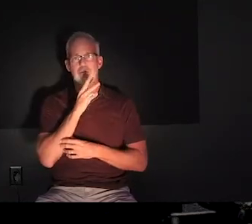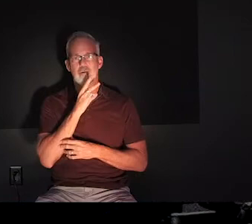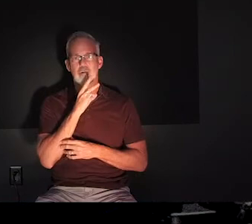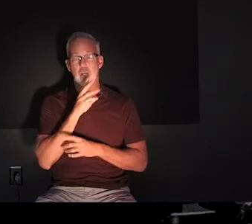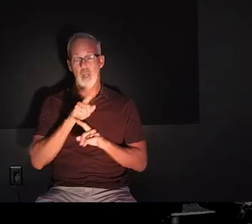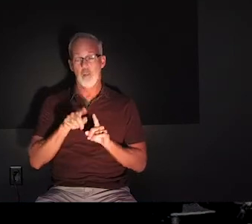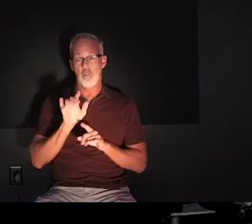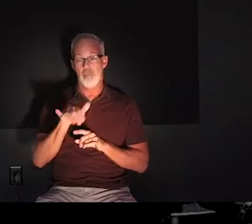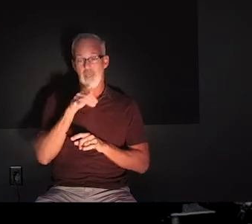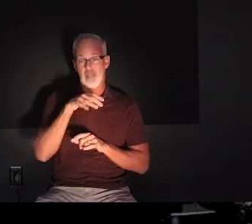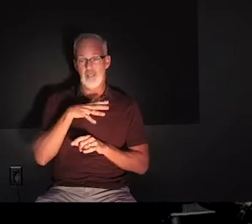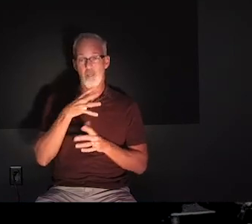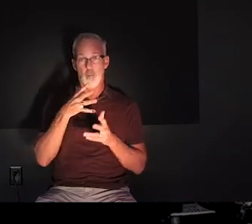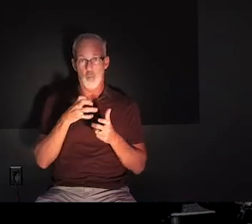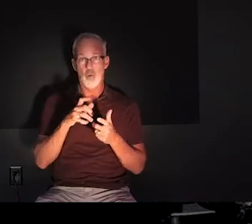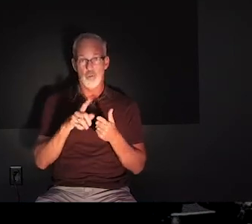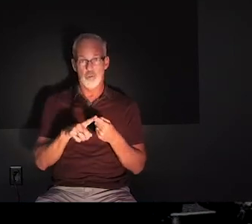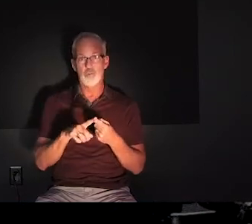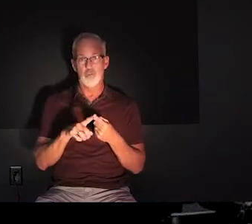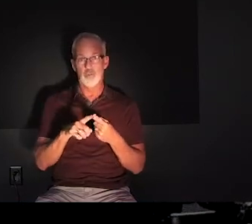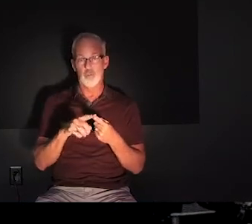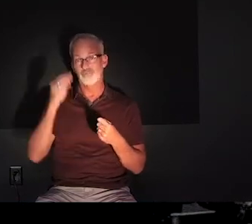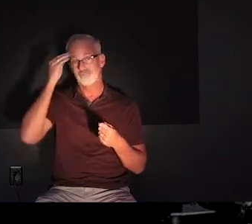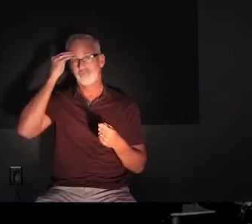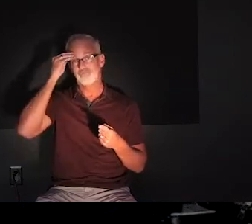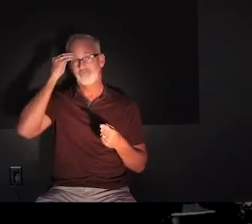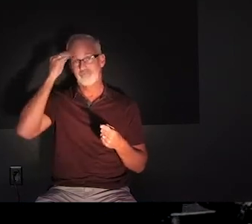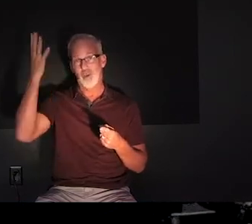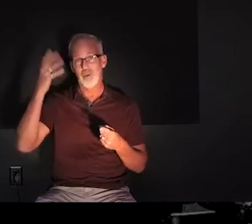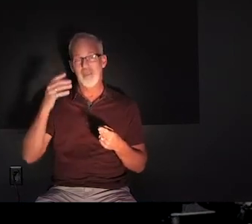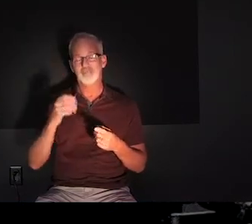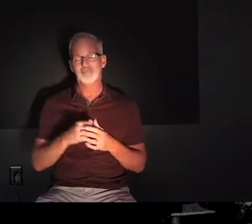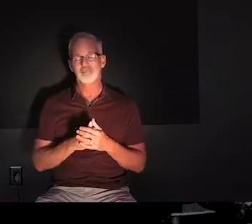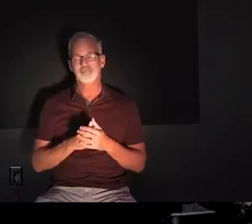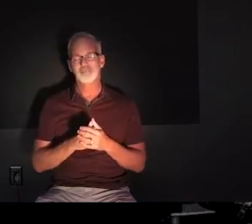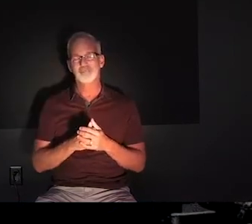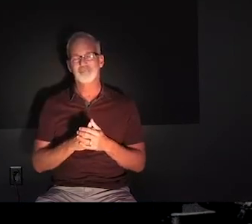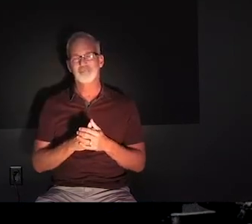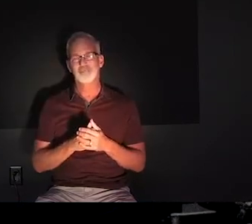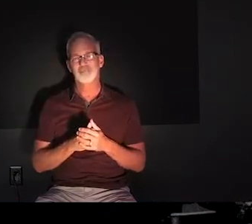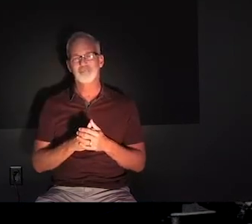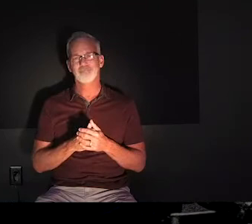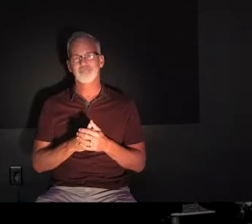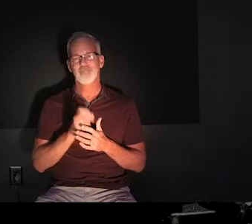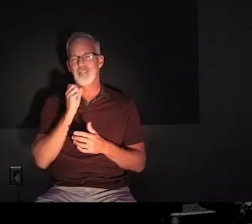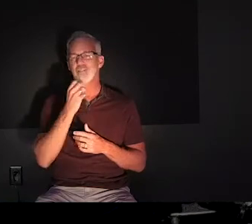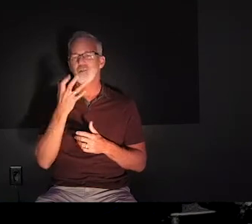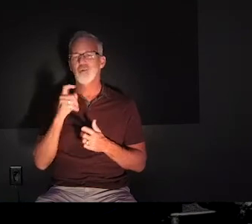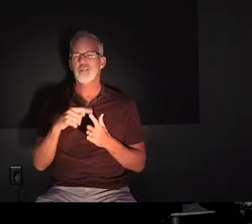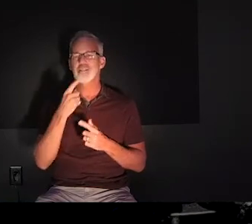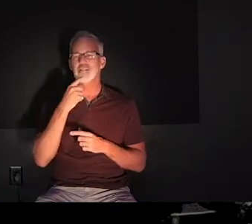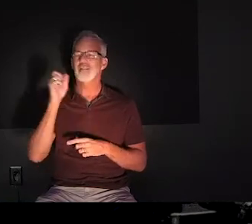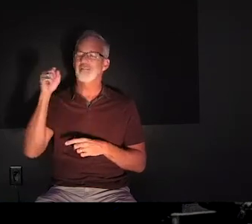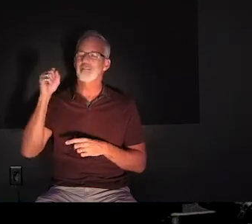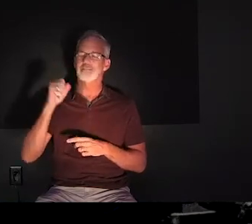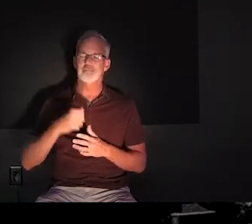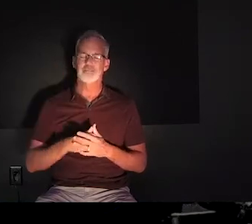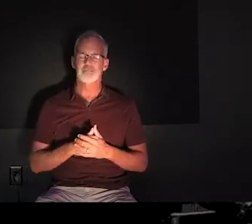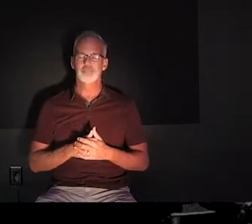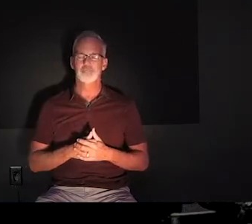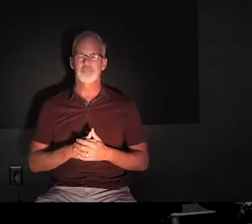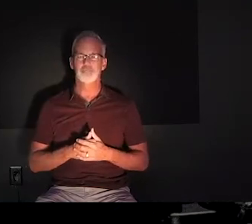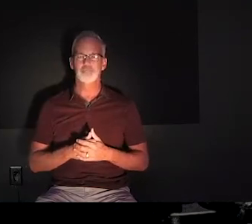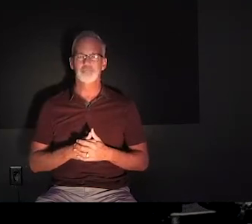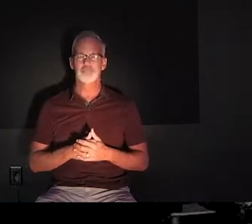lady wanted to do? say yes and be obedient to God.